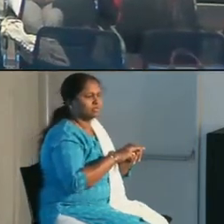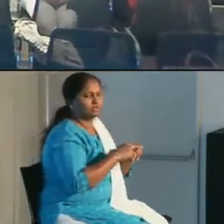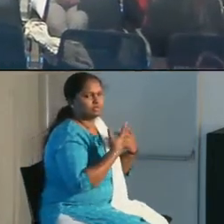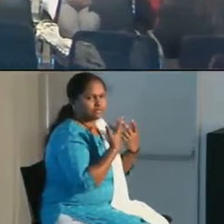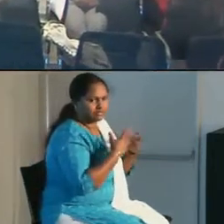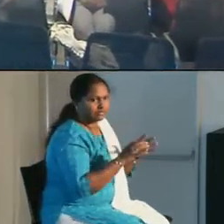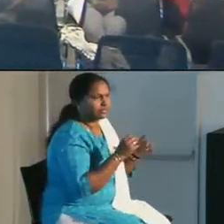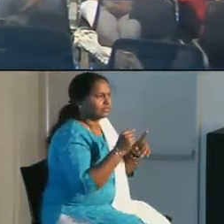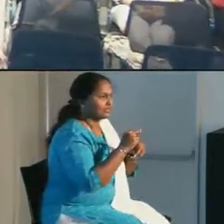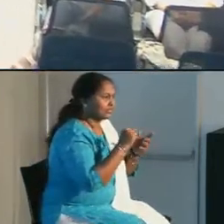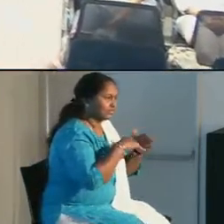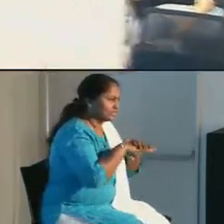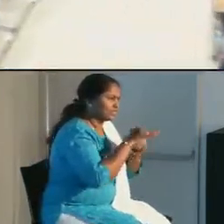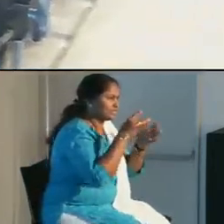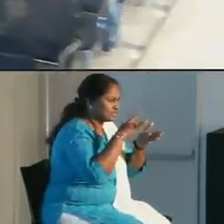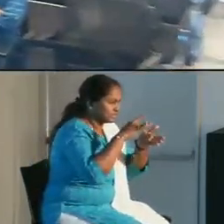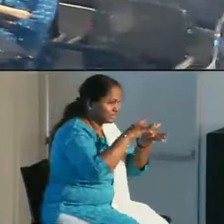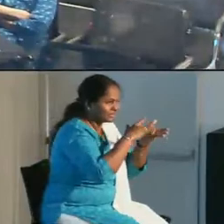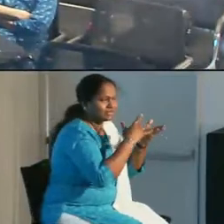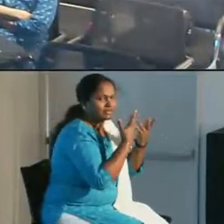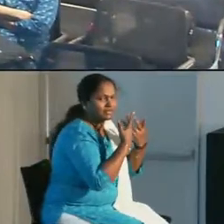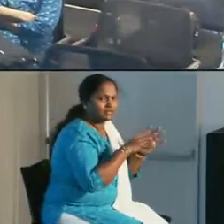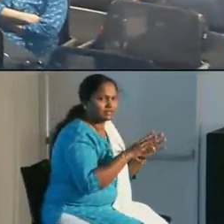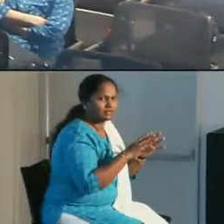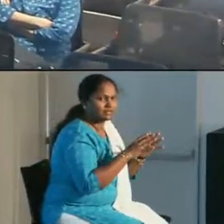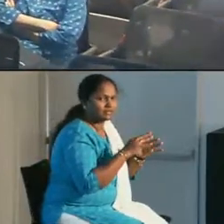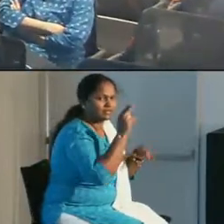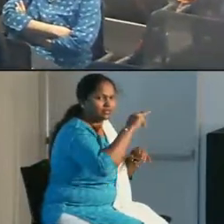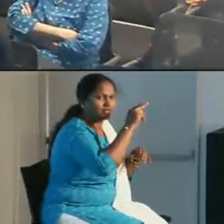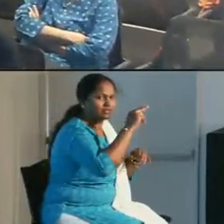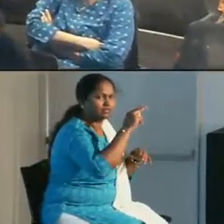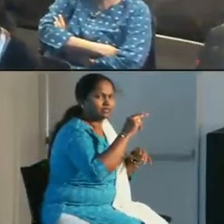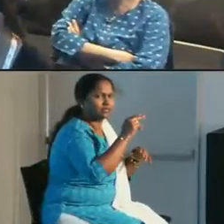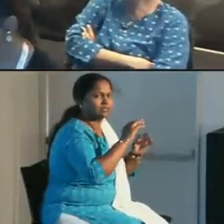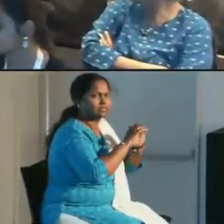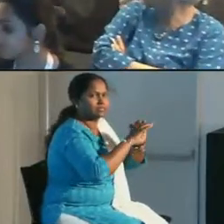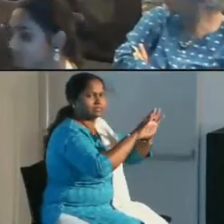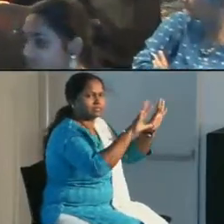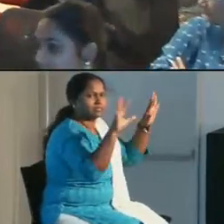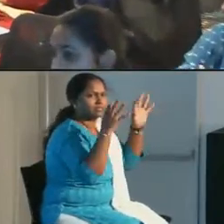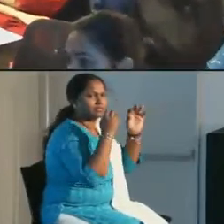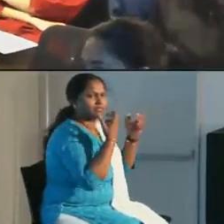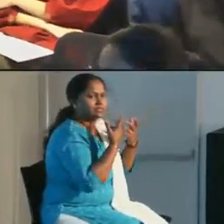every psychiatric institute to be like filled with